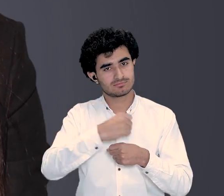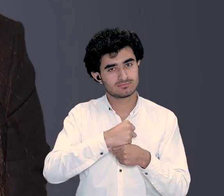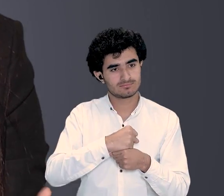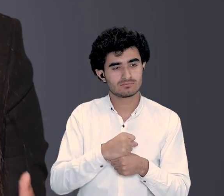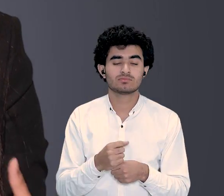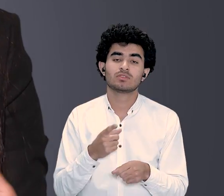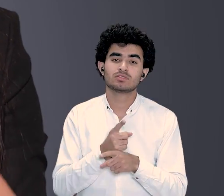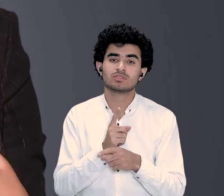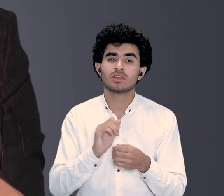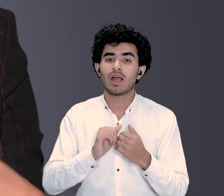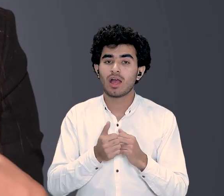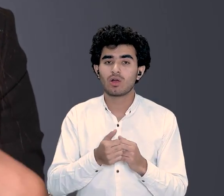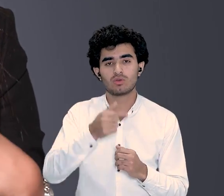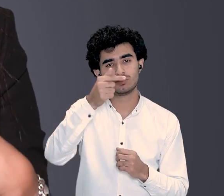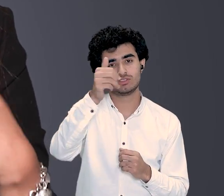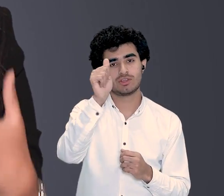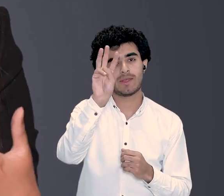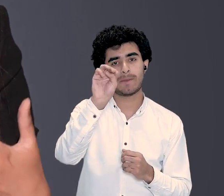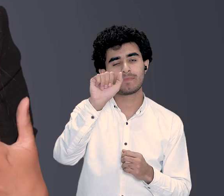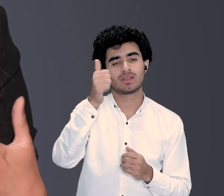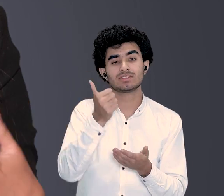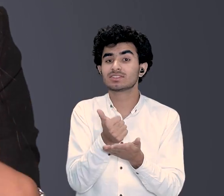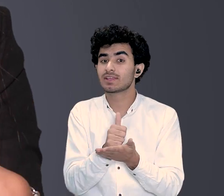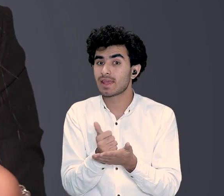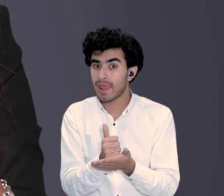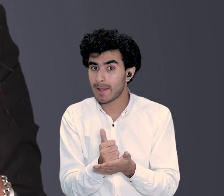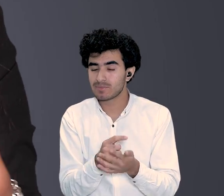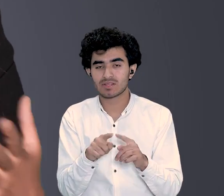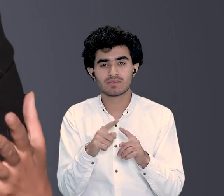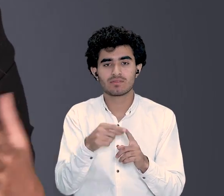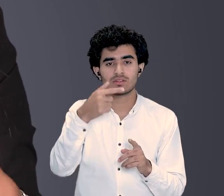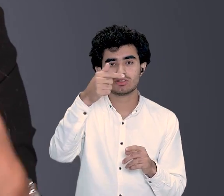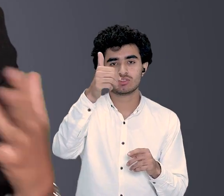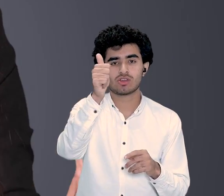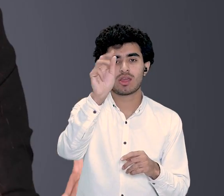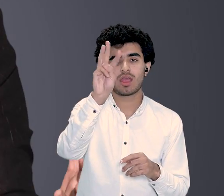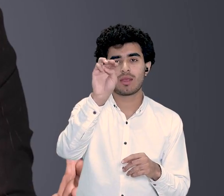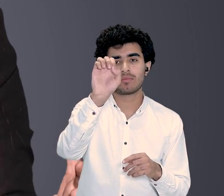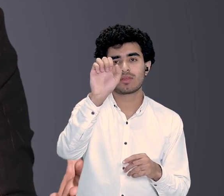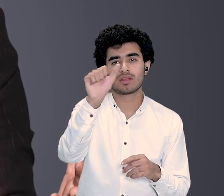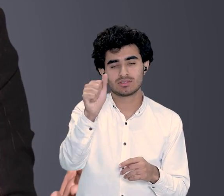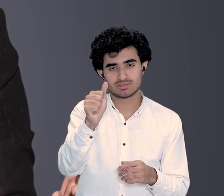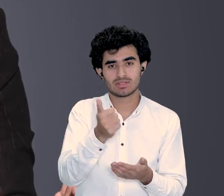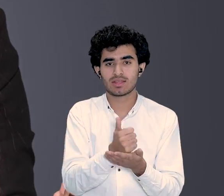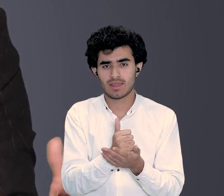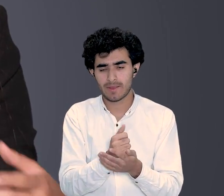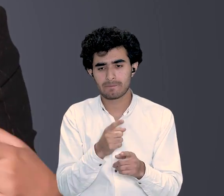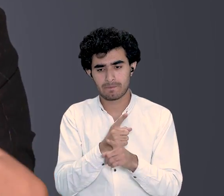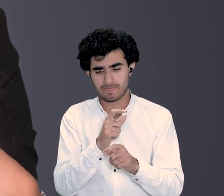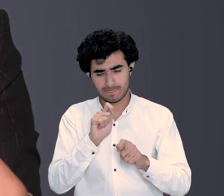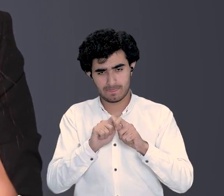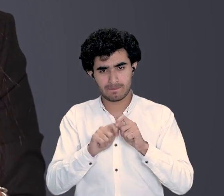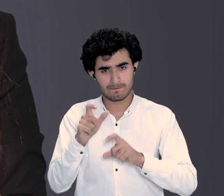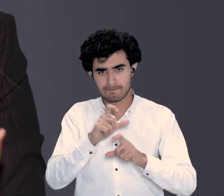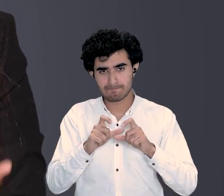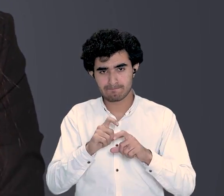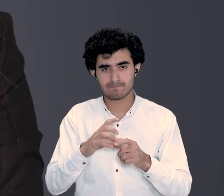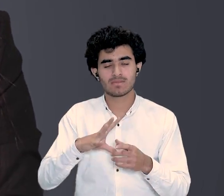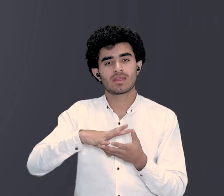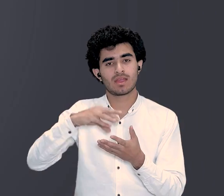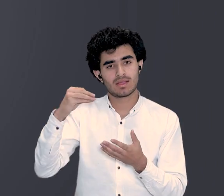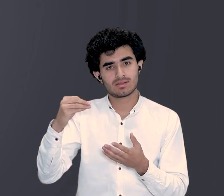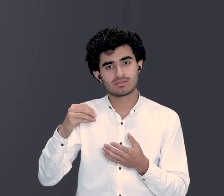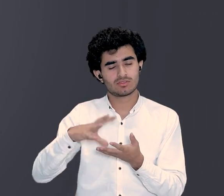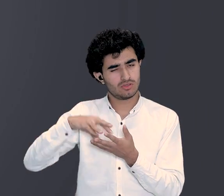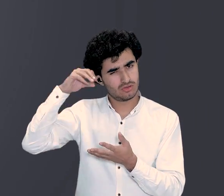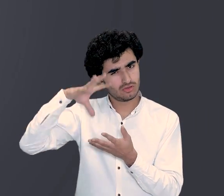through games. So kids will make games, they will share them, play them with family and friends, and then learn some really